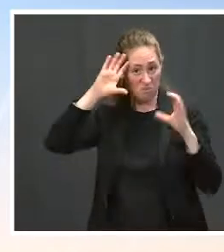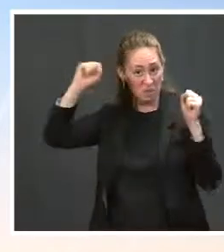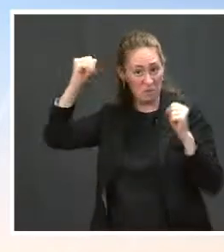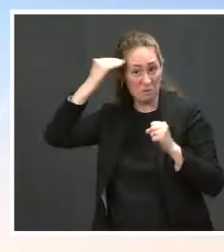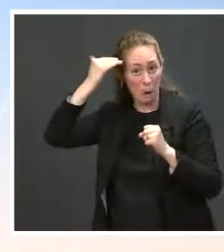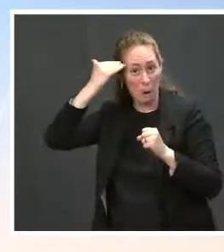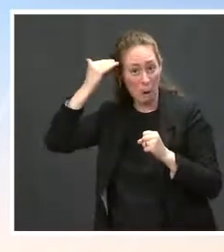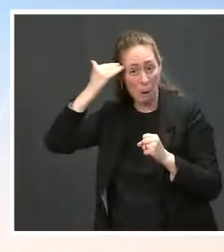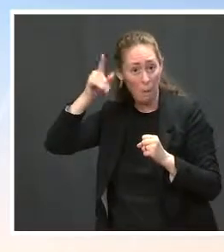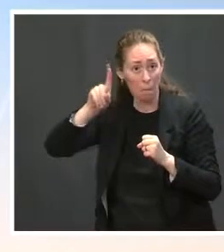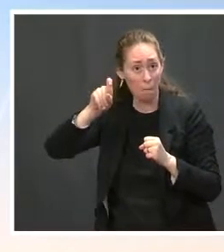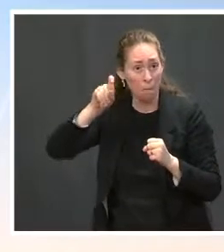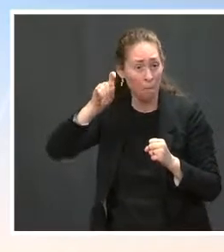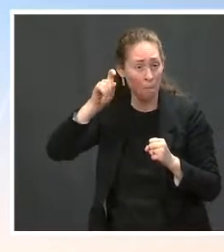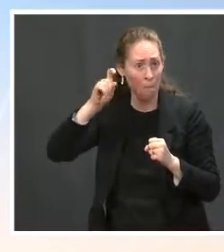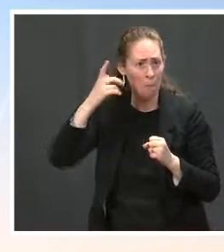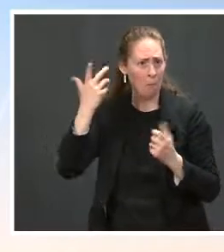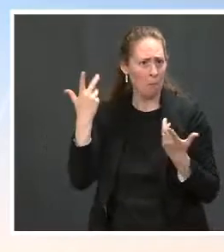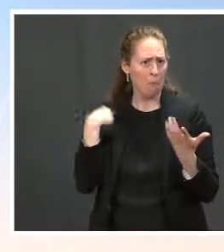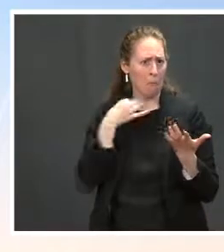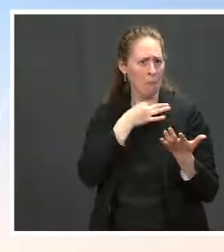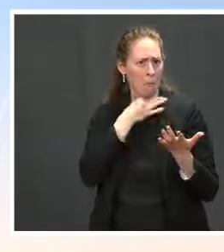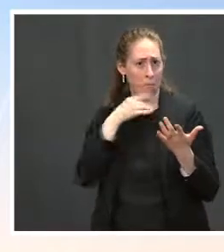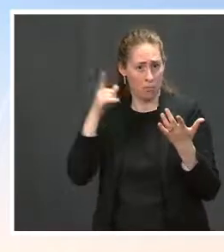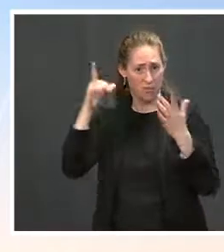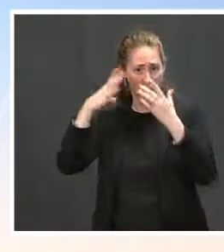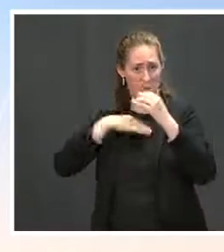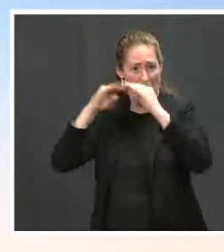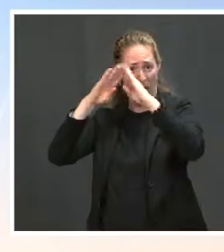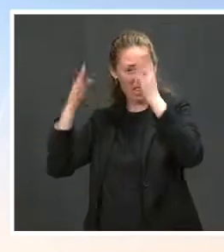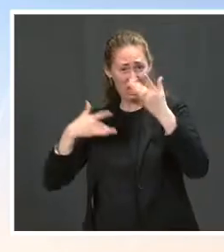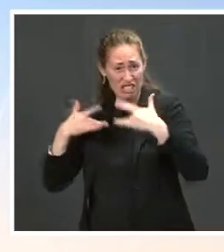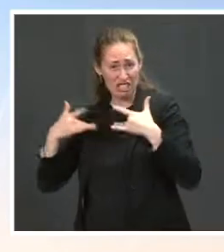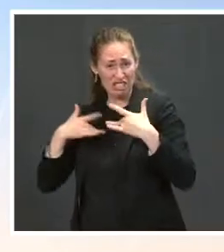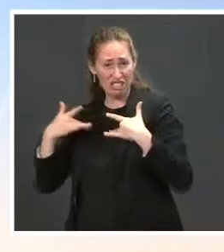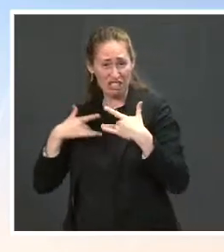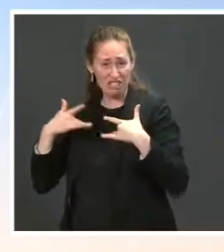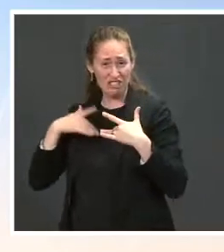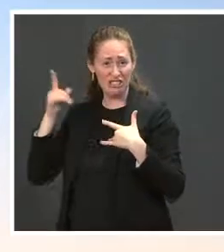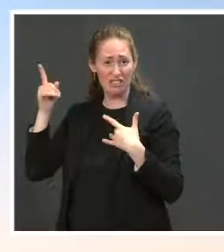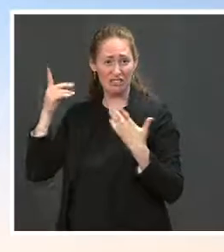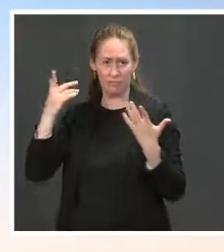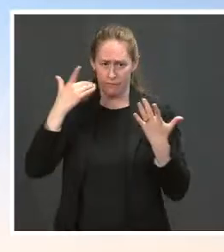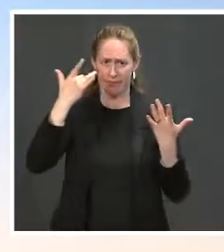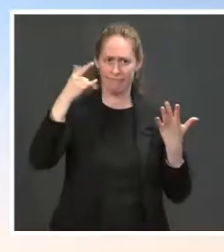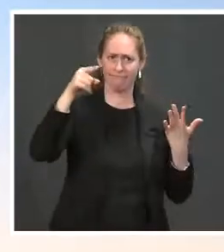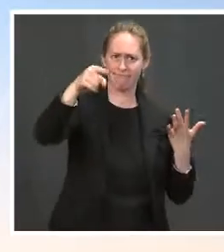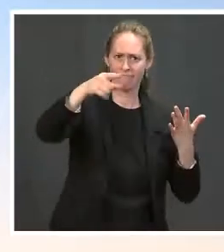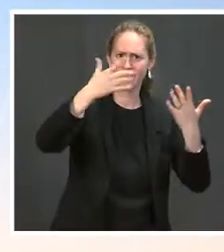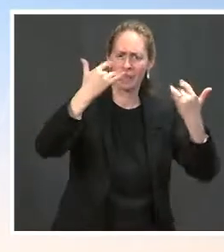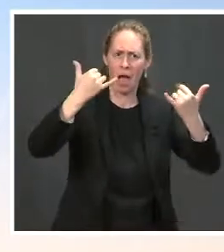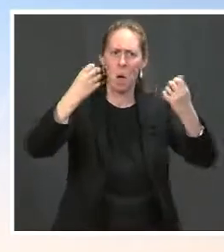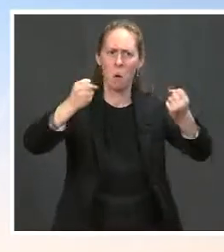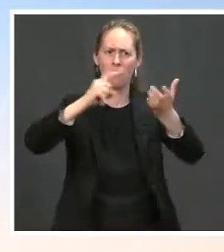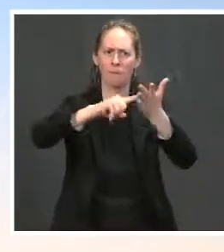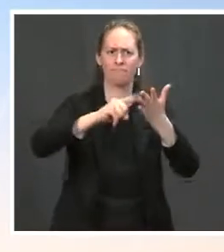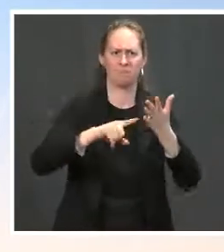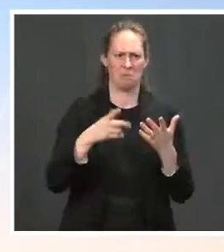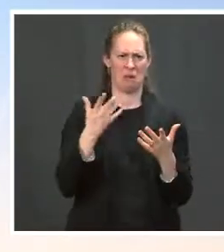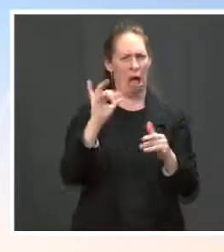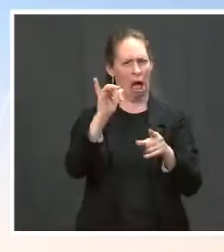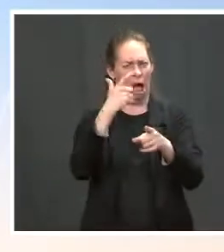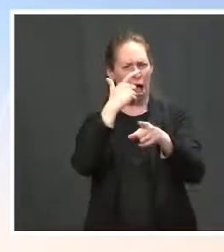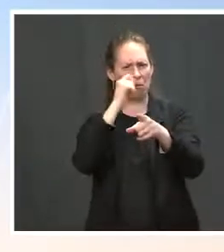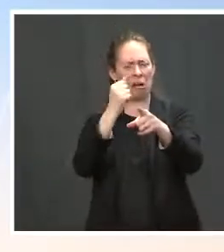fleet. Okay. Is the White House concerned about that? Do you agree with a pause and investigation? I'll have to check on that. It's an interesting question. So just